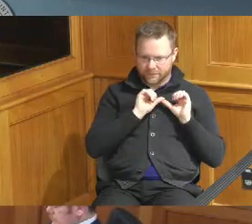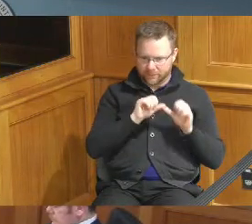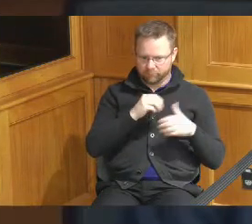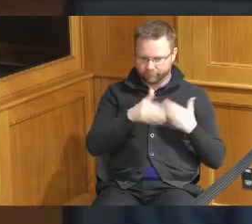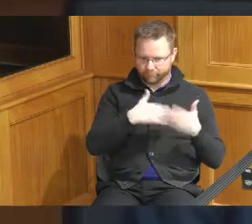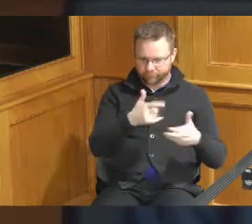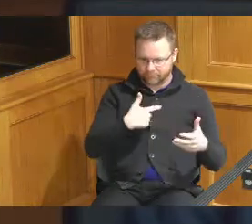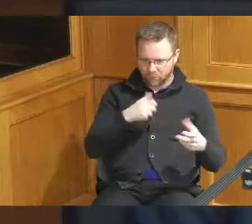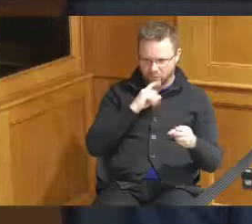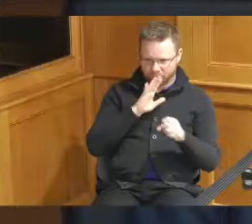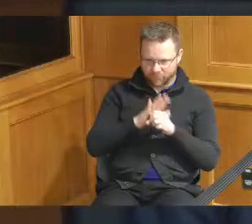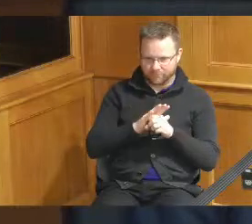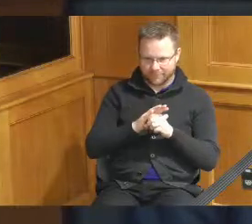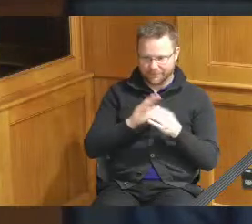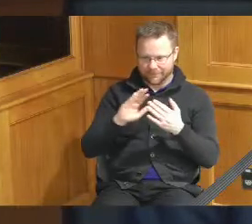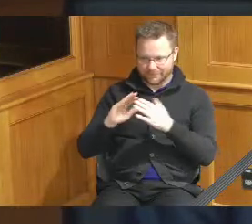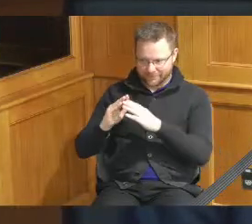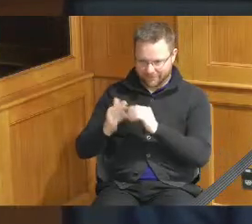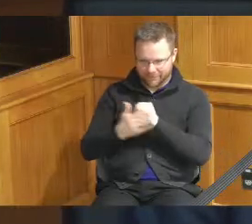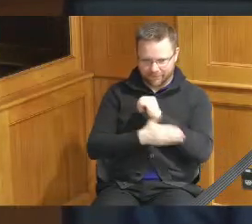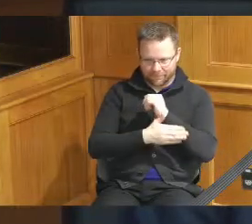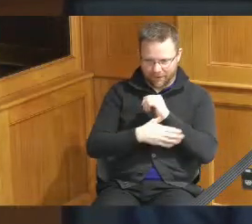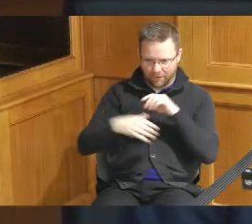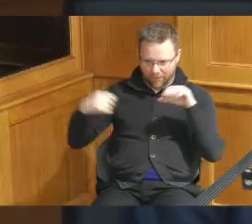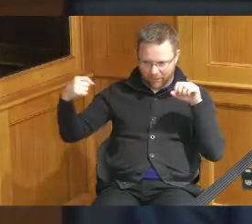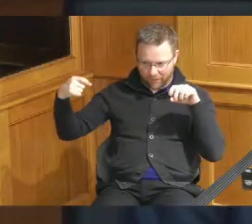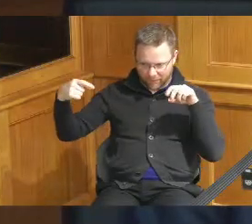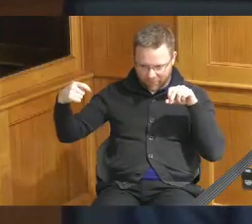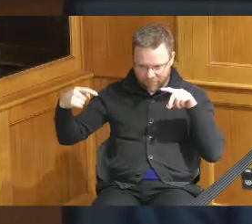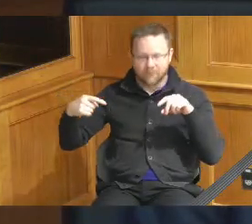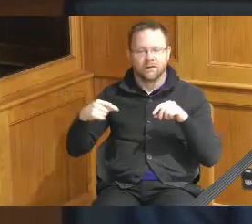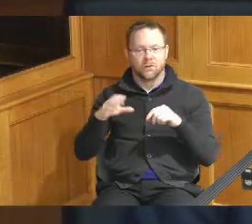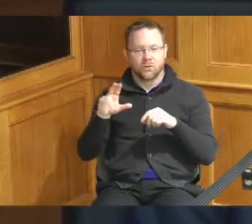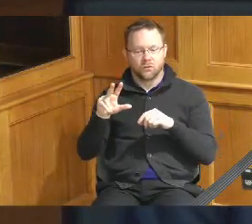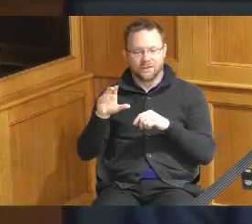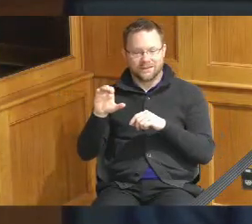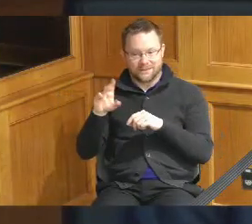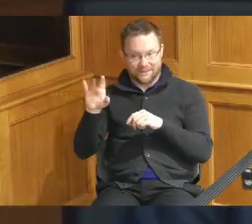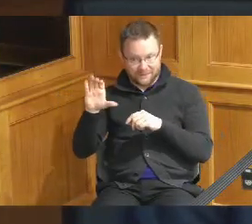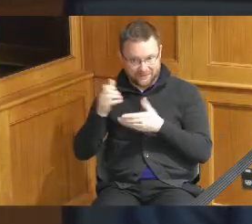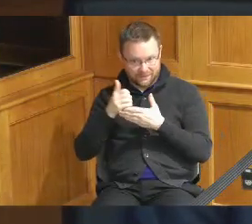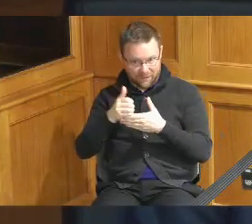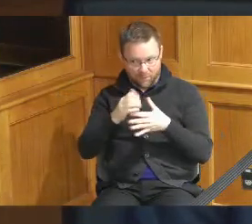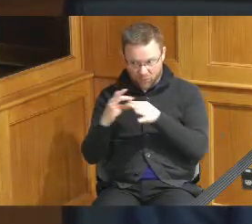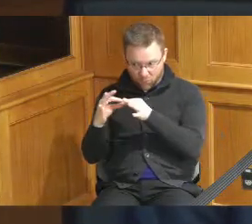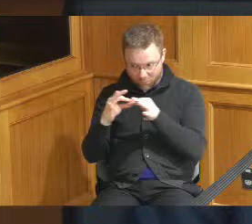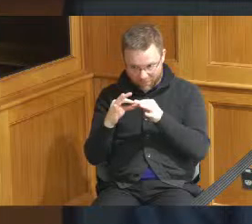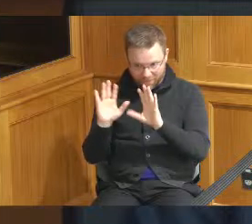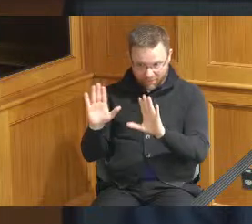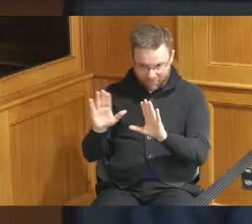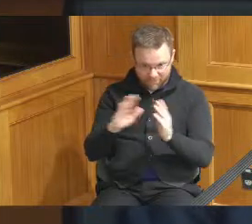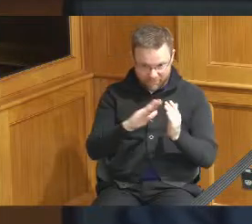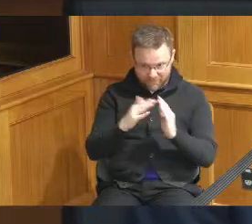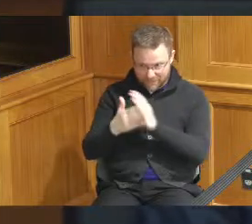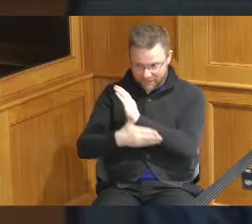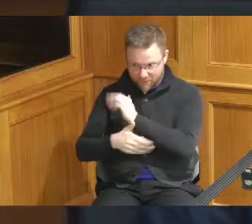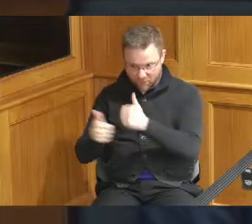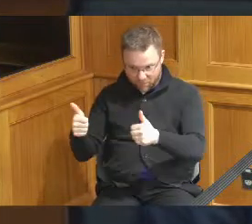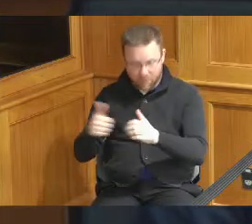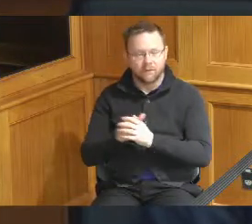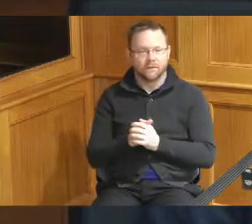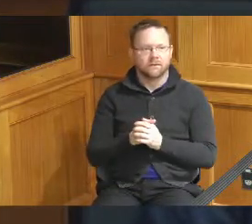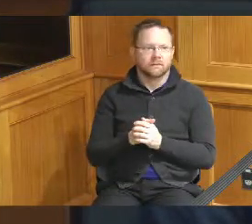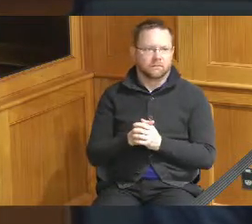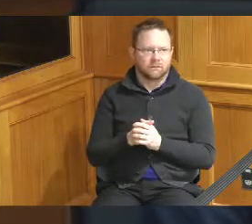just want to make sure that we're in sync with the city, that 3CDC is helping coordinate both between the city and the county so that